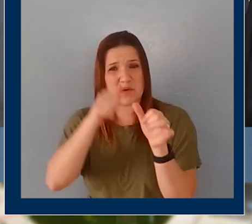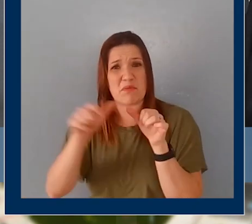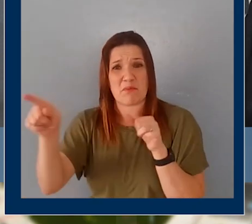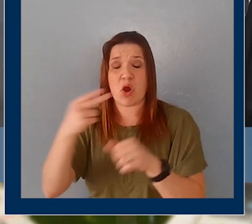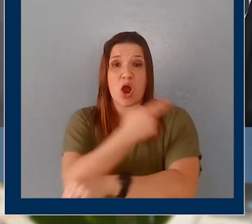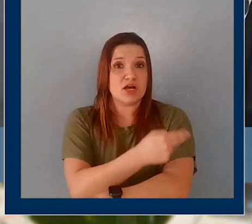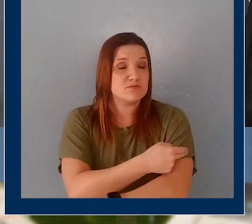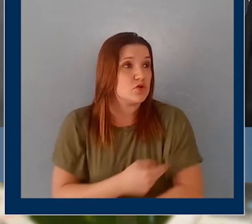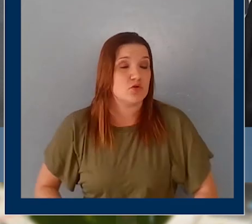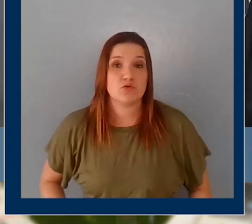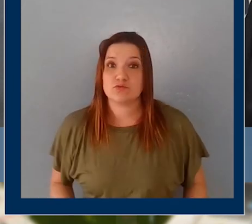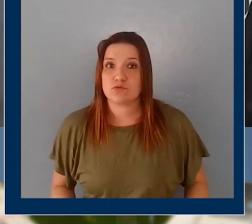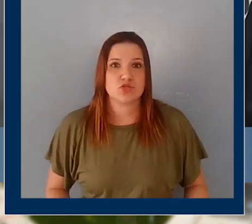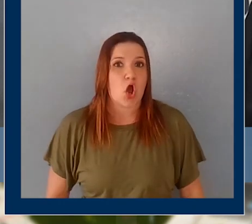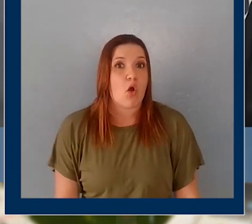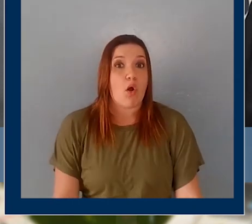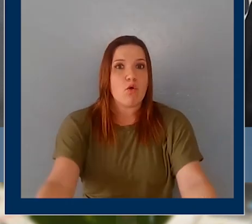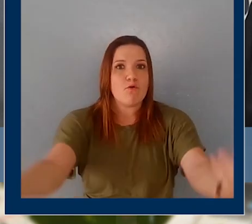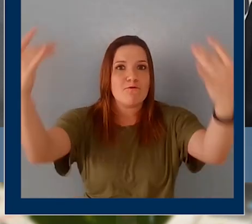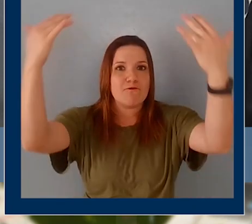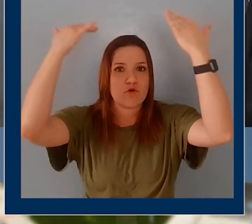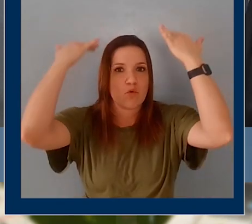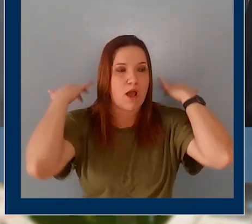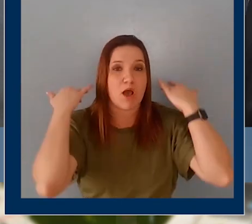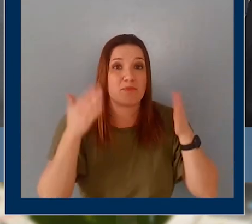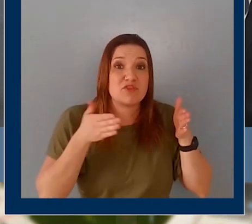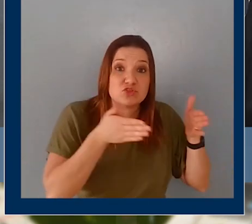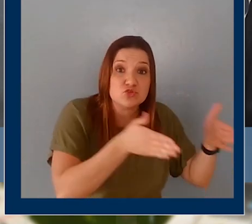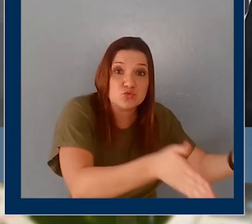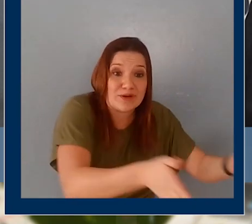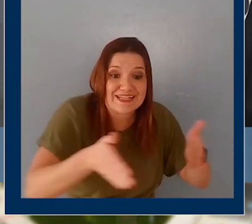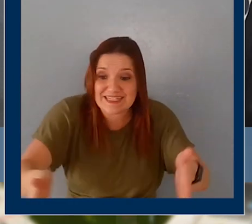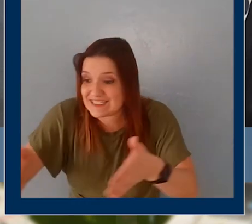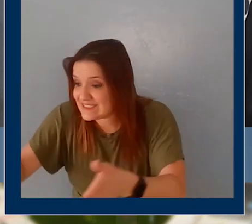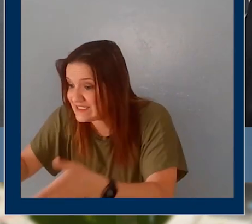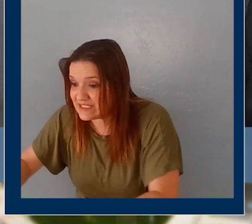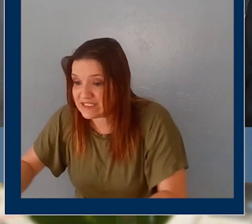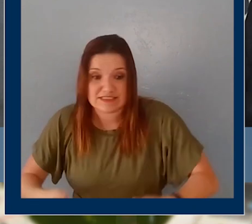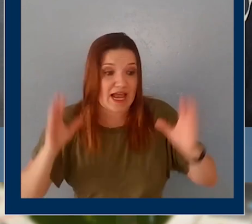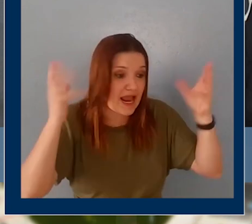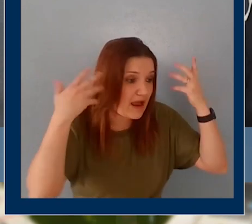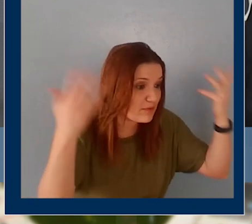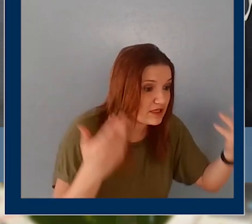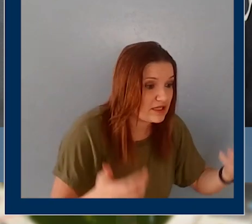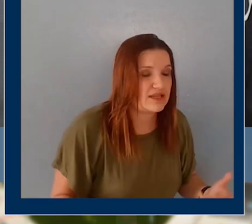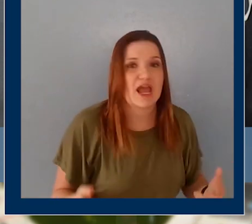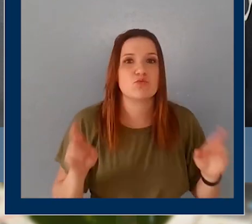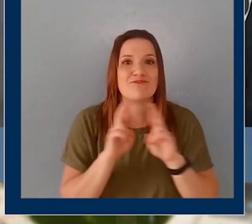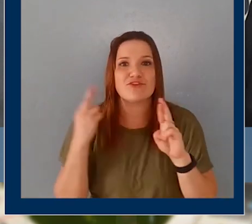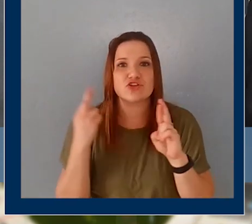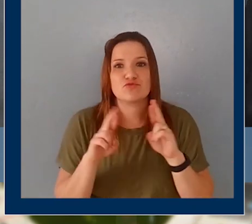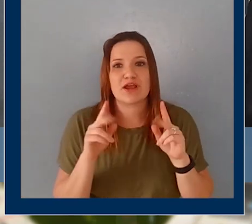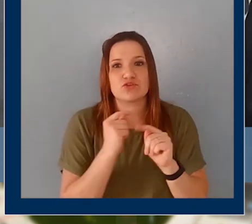practice crisis care. They were making determinations that somebody that suffered a heart attack, if they'd been down for a certain period of